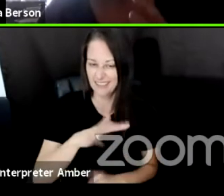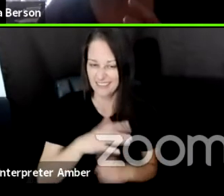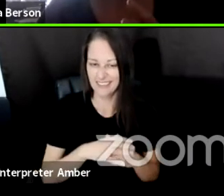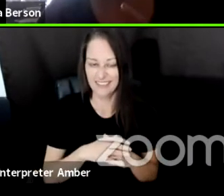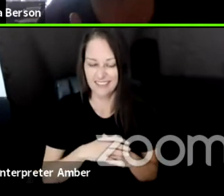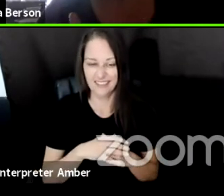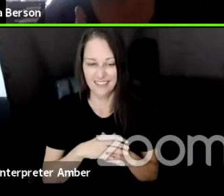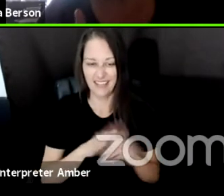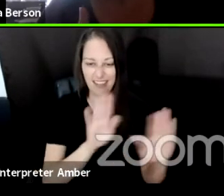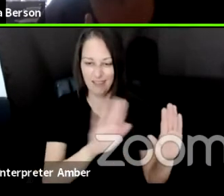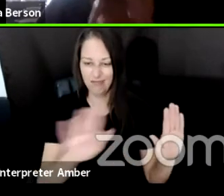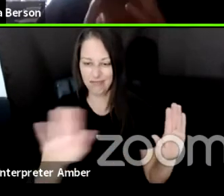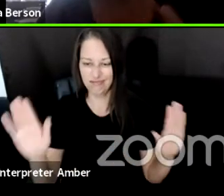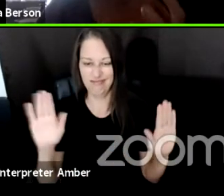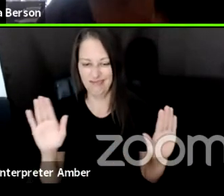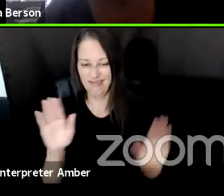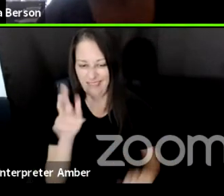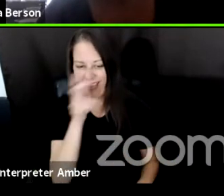visuals,